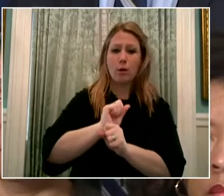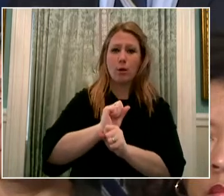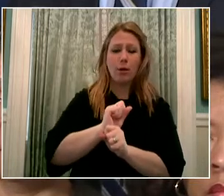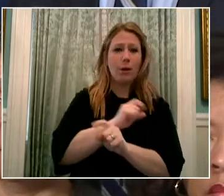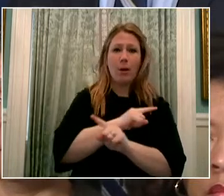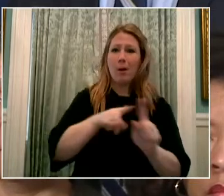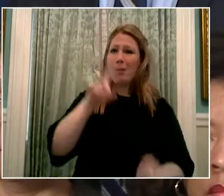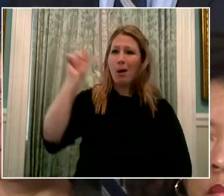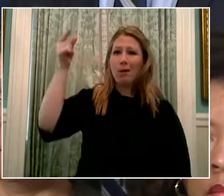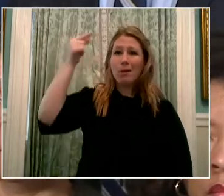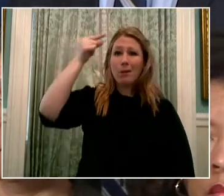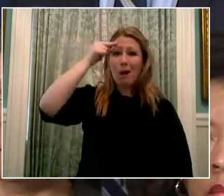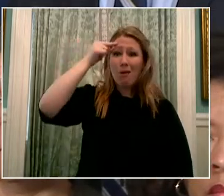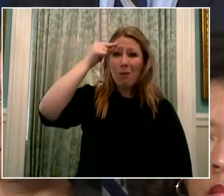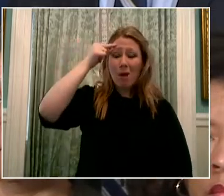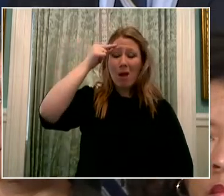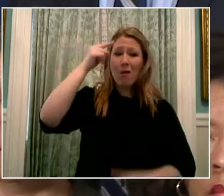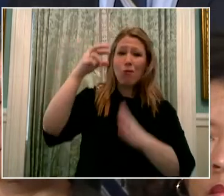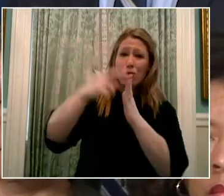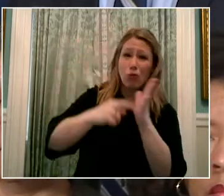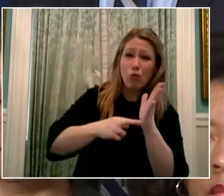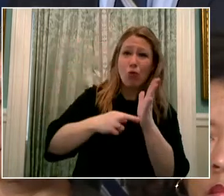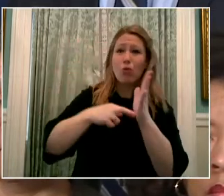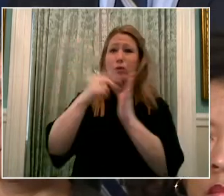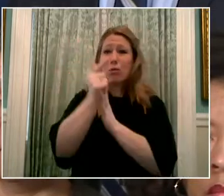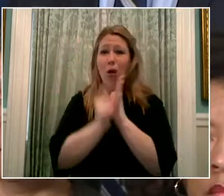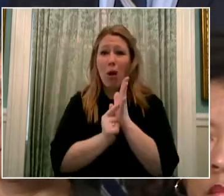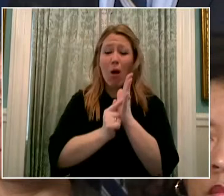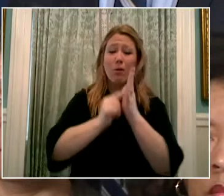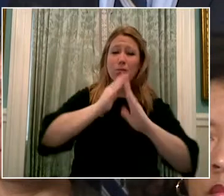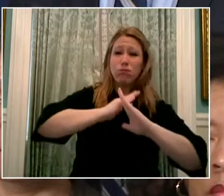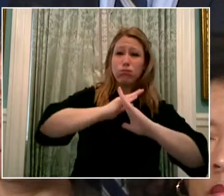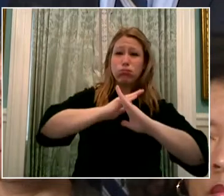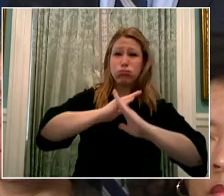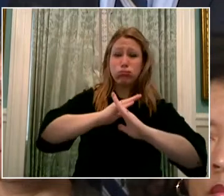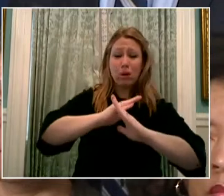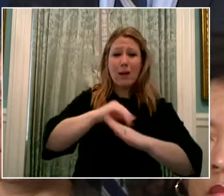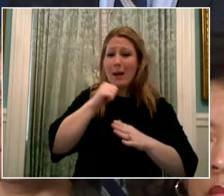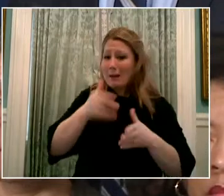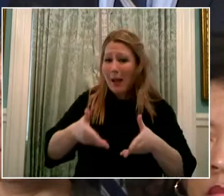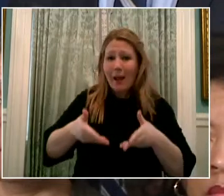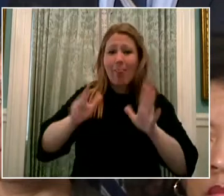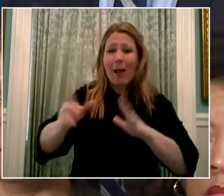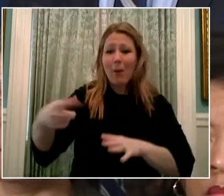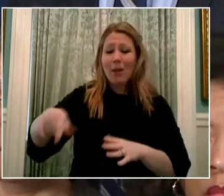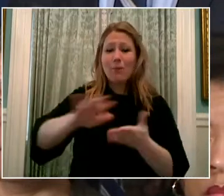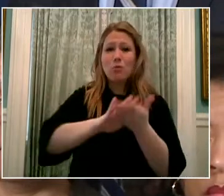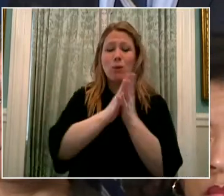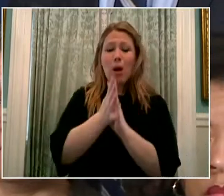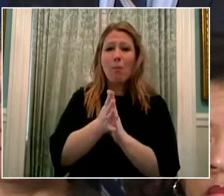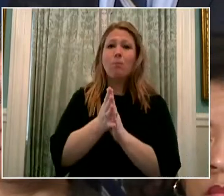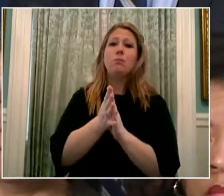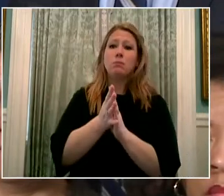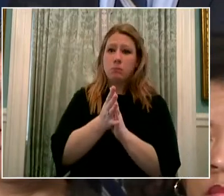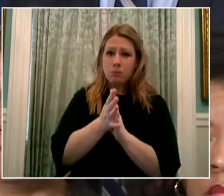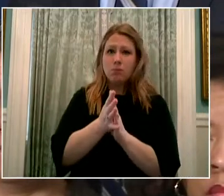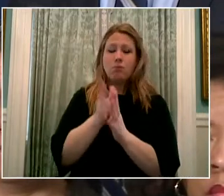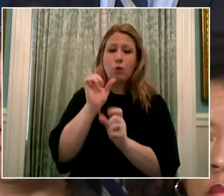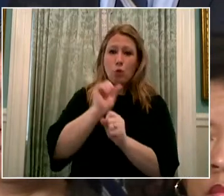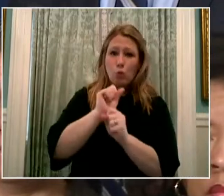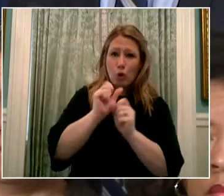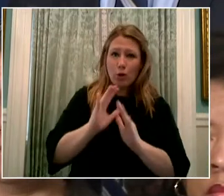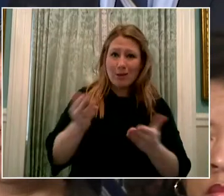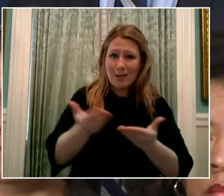pitching in and being a part of the recovery of this city, and if not, this entire country. The question still lingers. What are they waiting